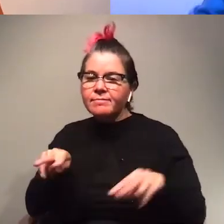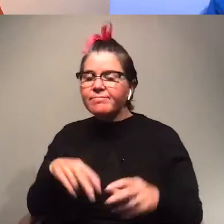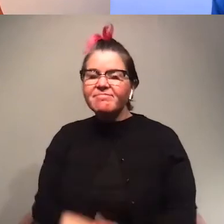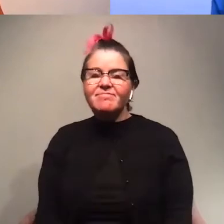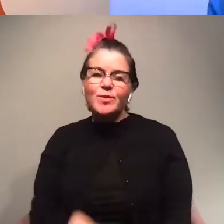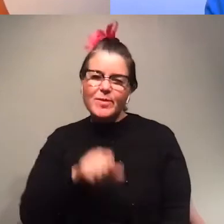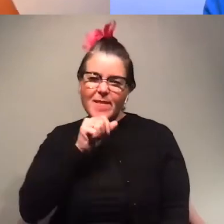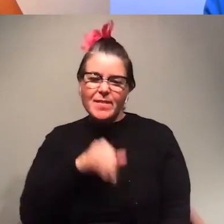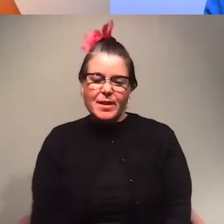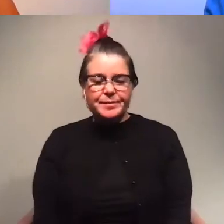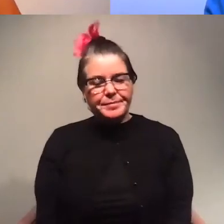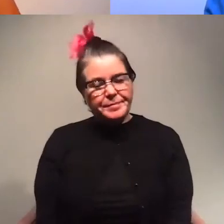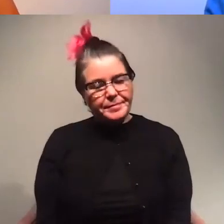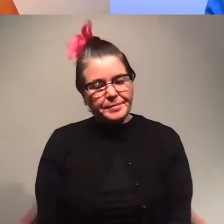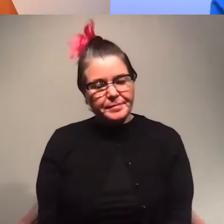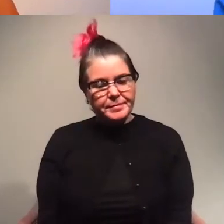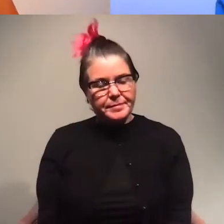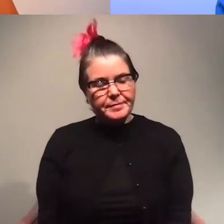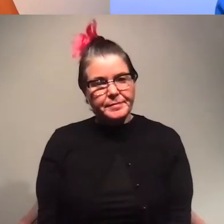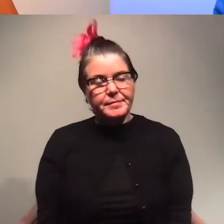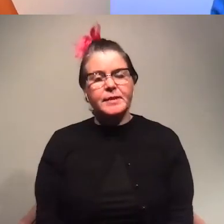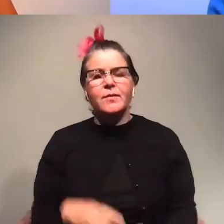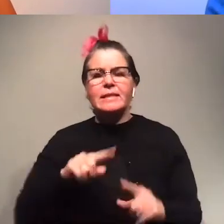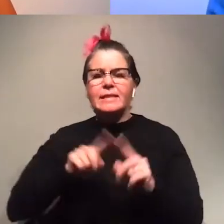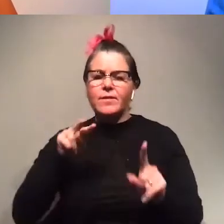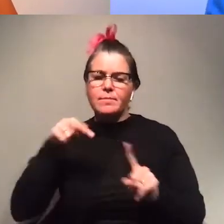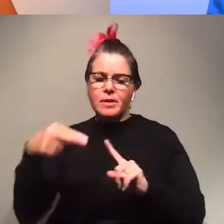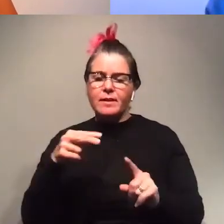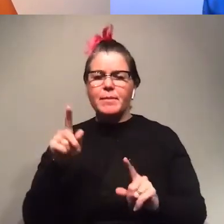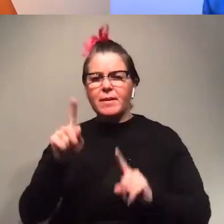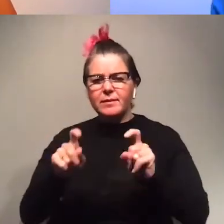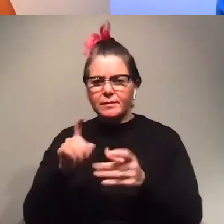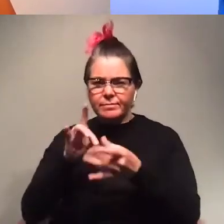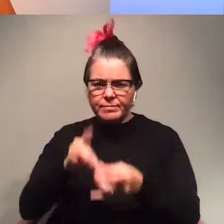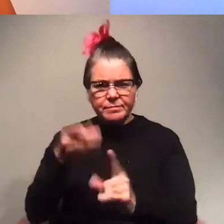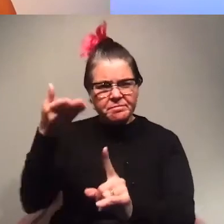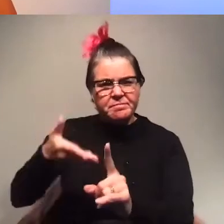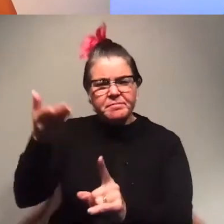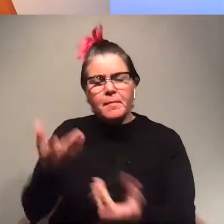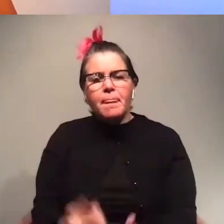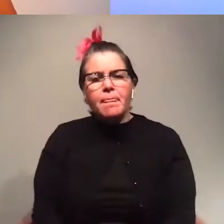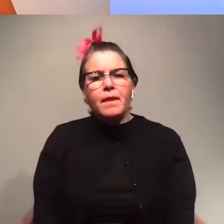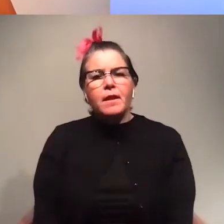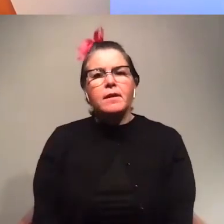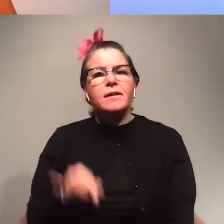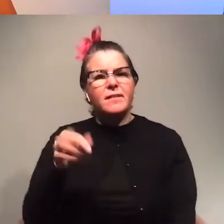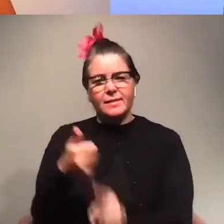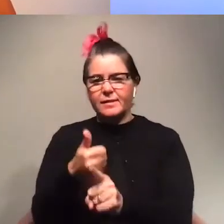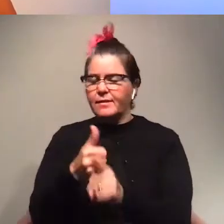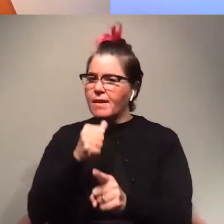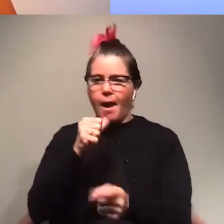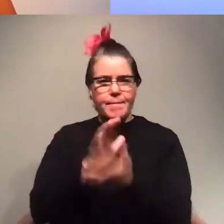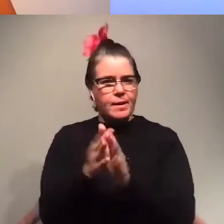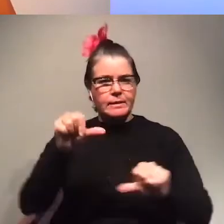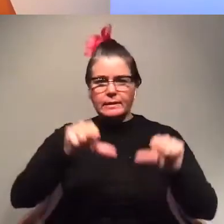And kind of so like now from a different perspective, people are kind of just asking some questions about you. So if you weren't a scientist, what do you